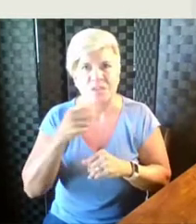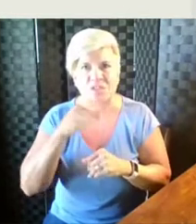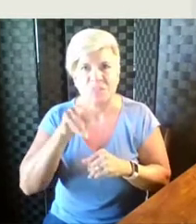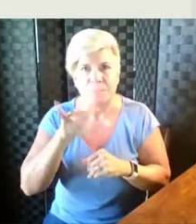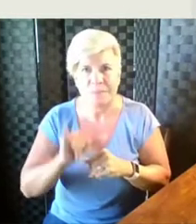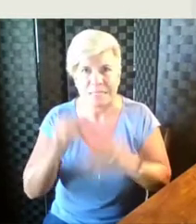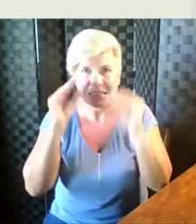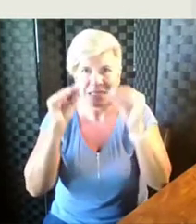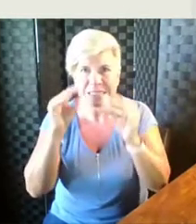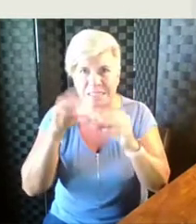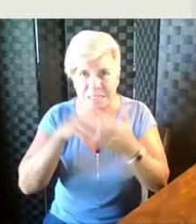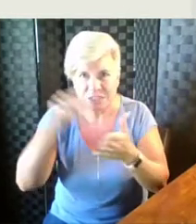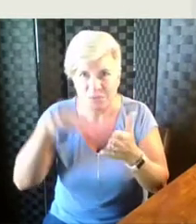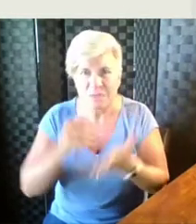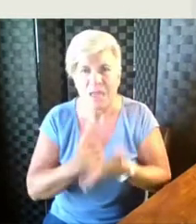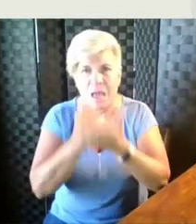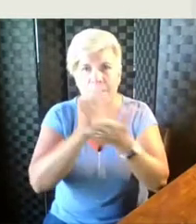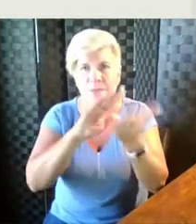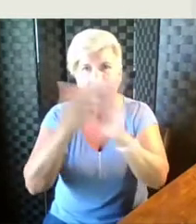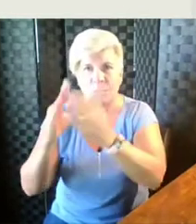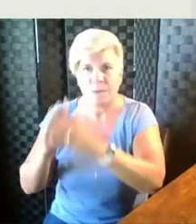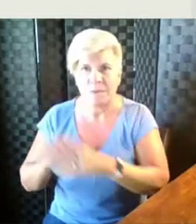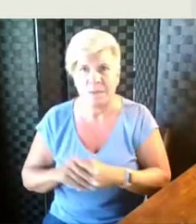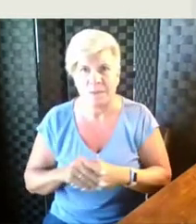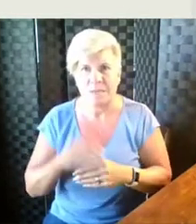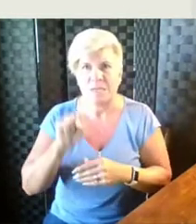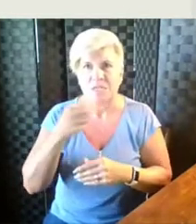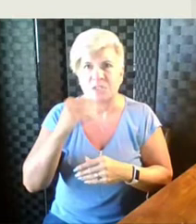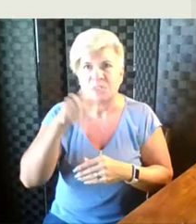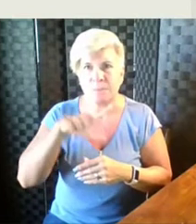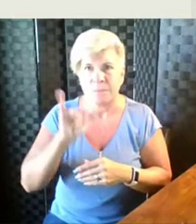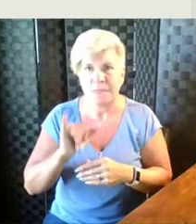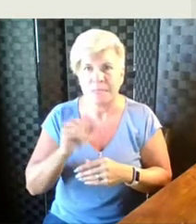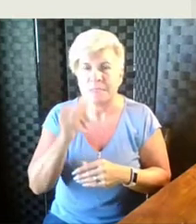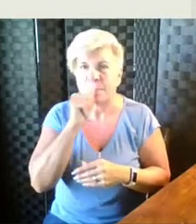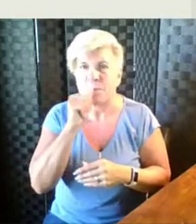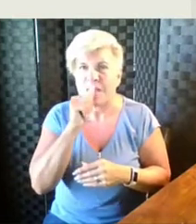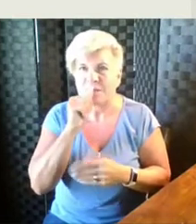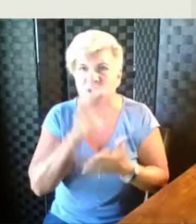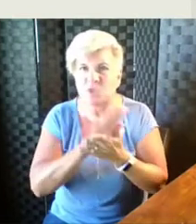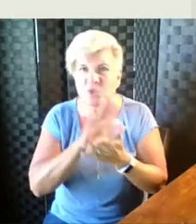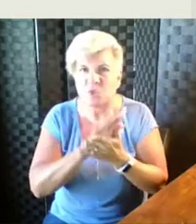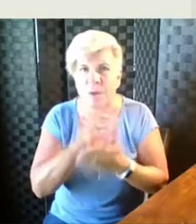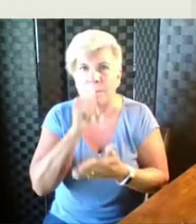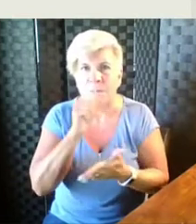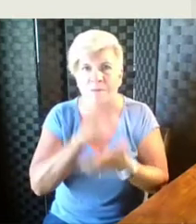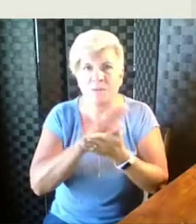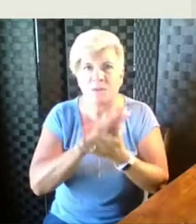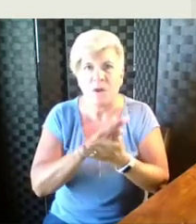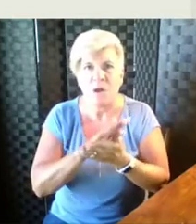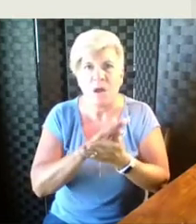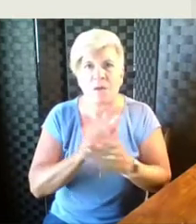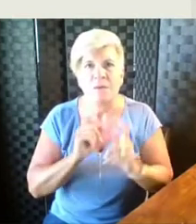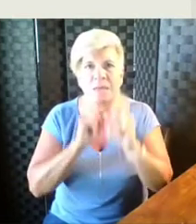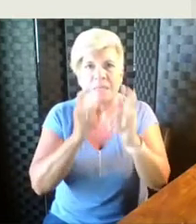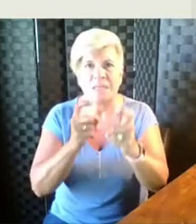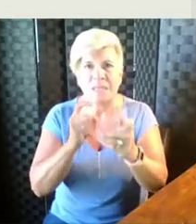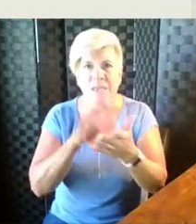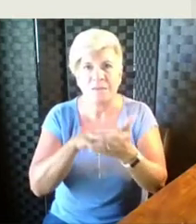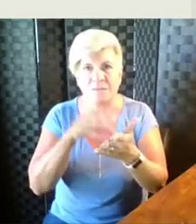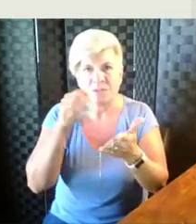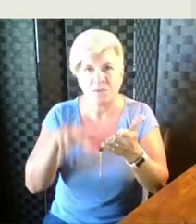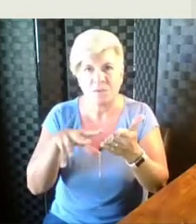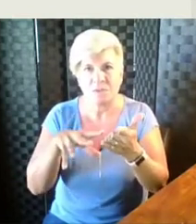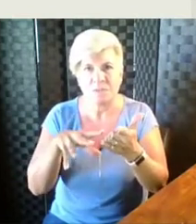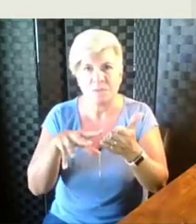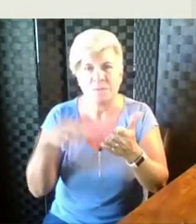Shipley teaches its students to help their community. Shipley is a private school. Private schools often give students advantages other schools